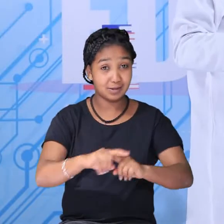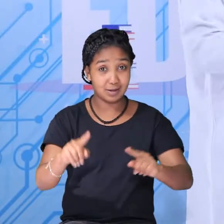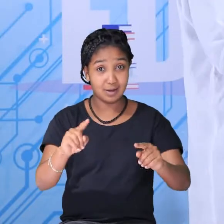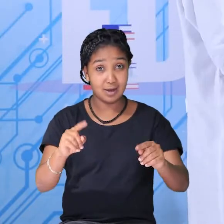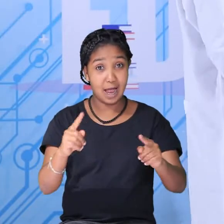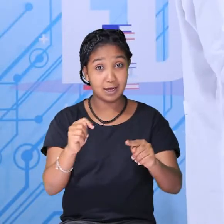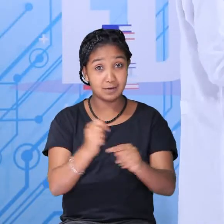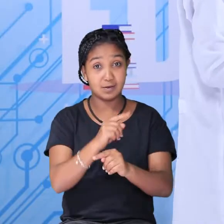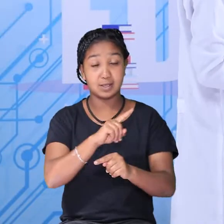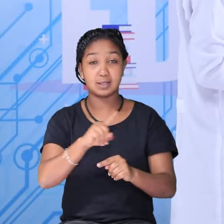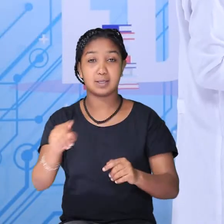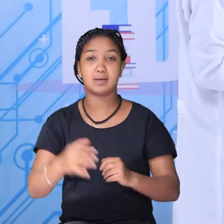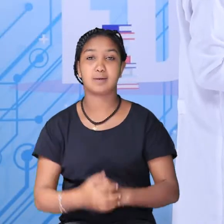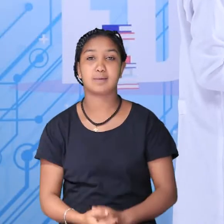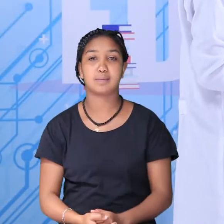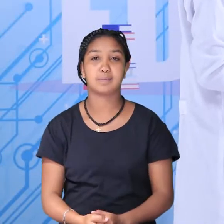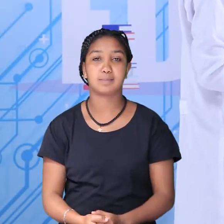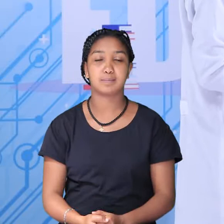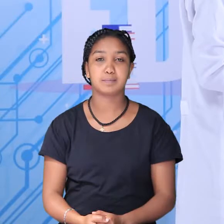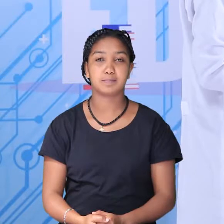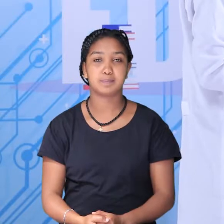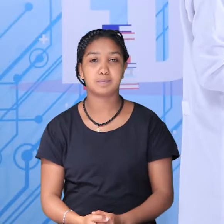activities in their